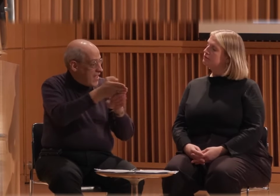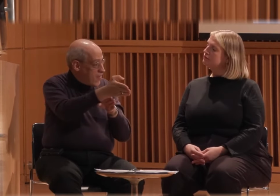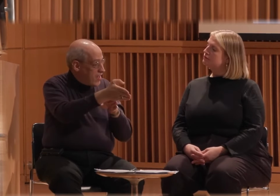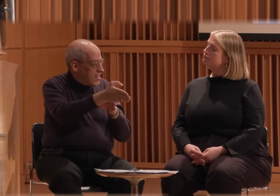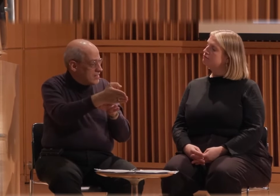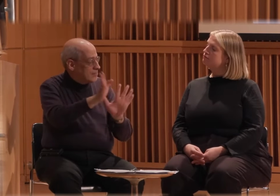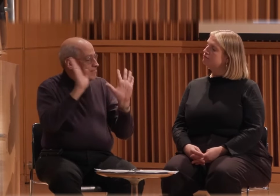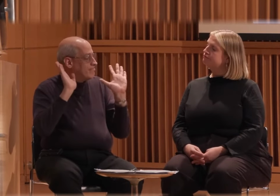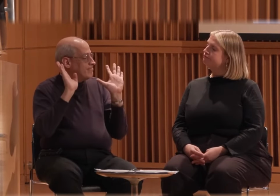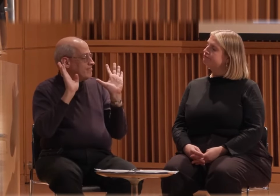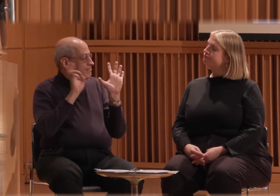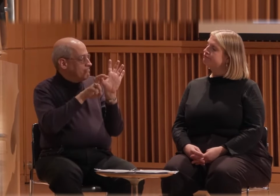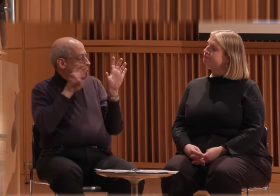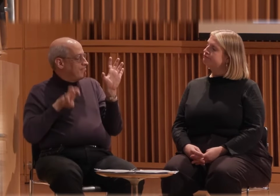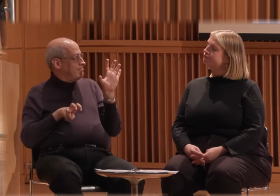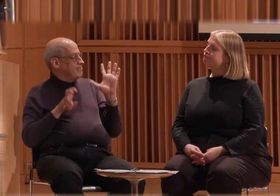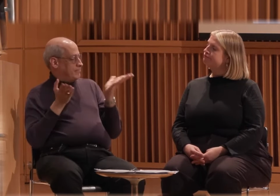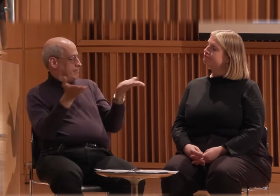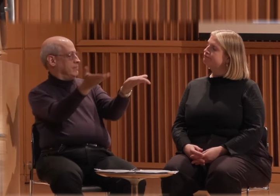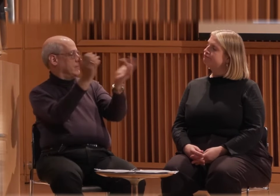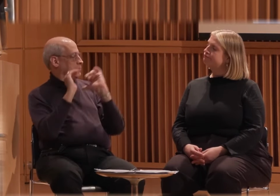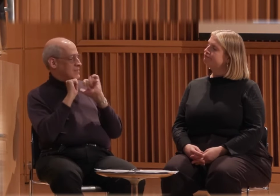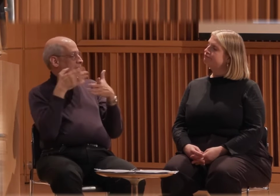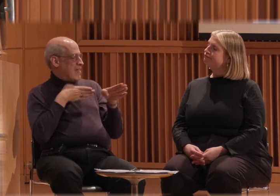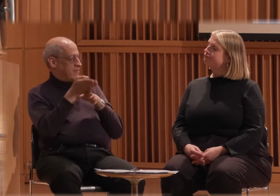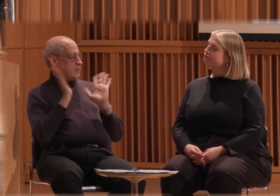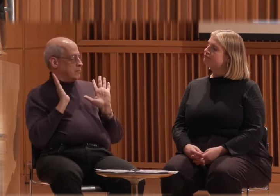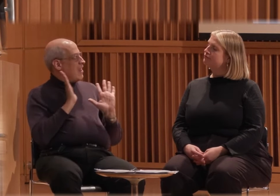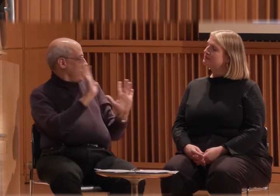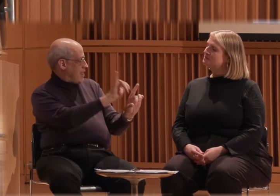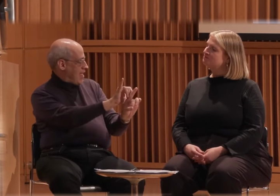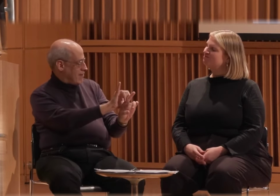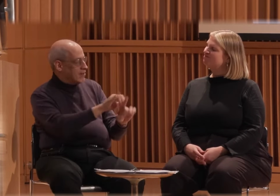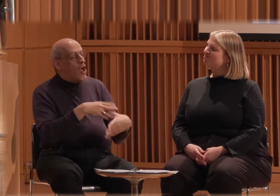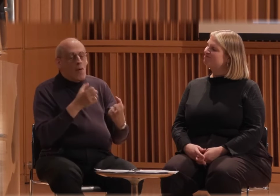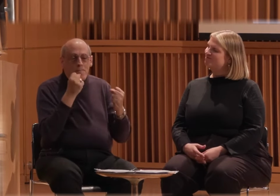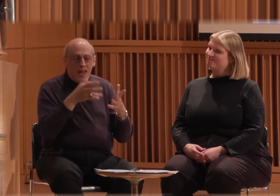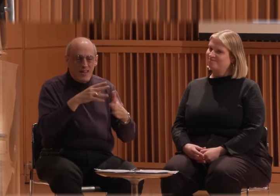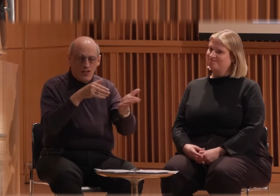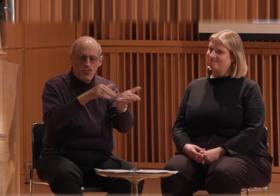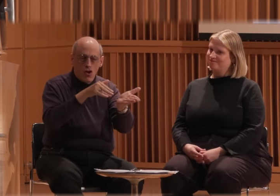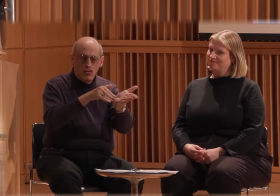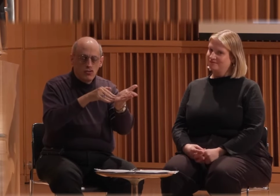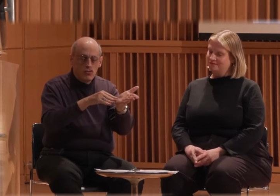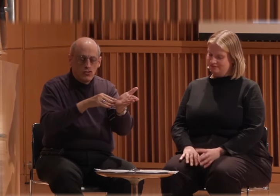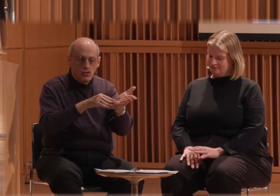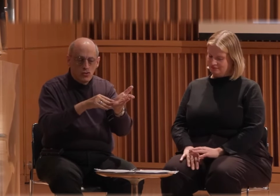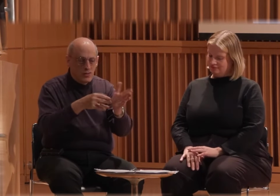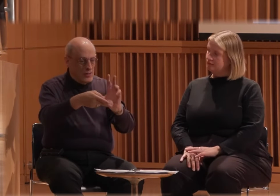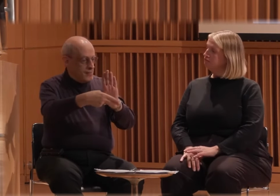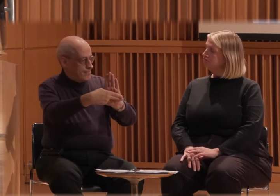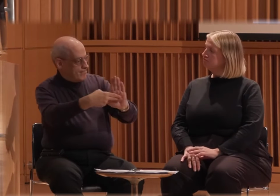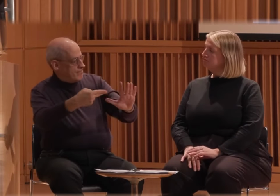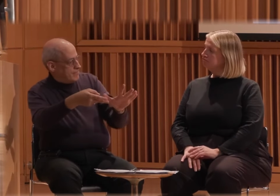maybe sit a certain debate out. We had a lot of people a lot of physicians who were credentialed